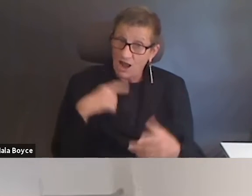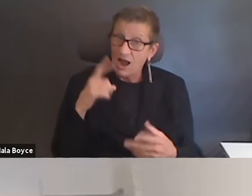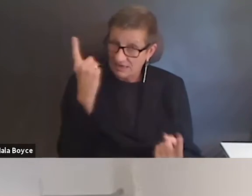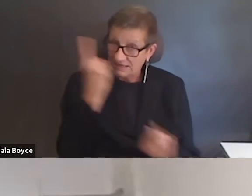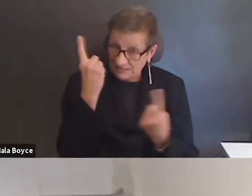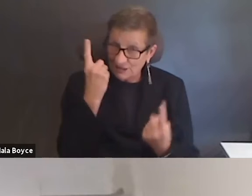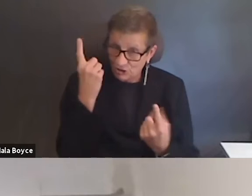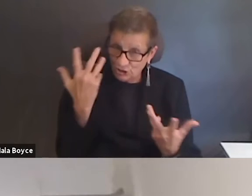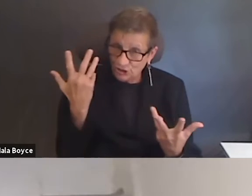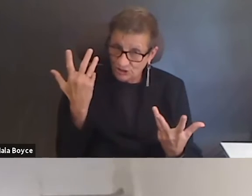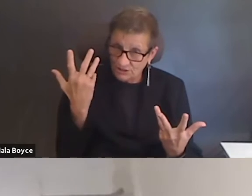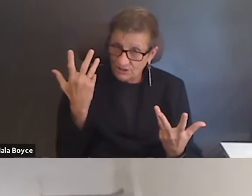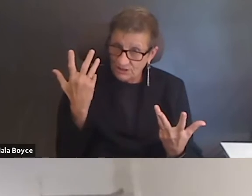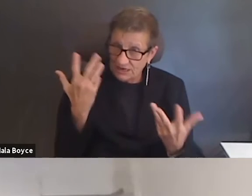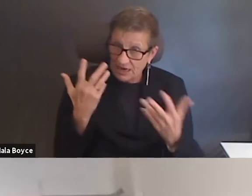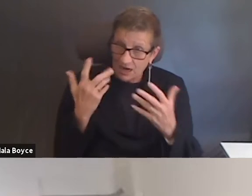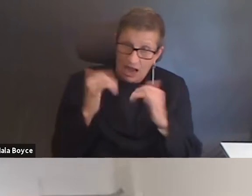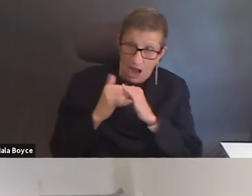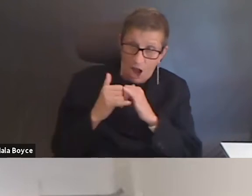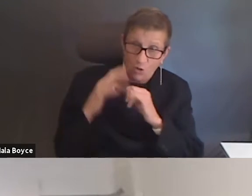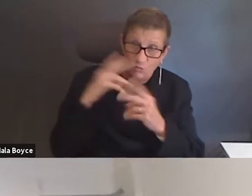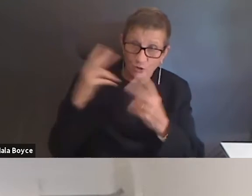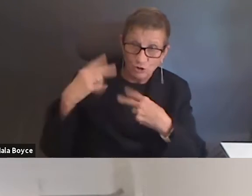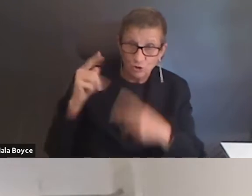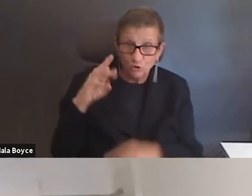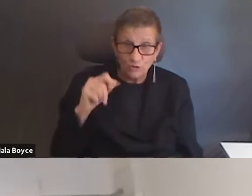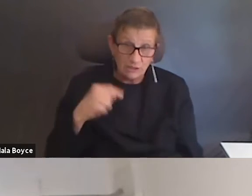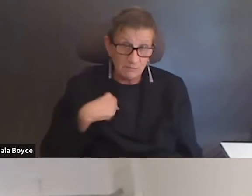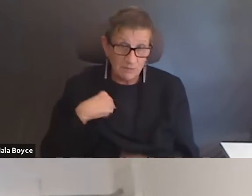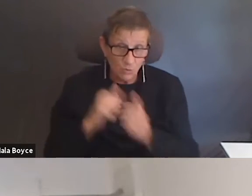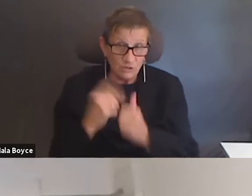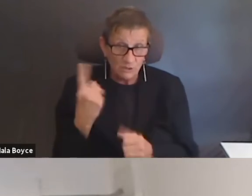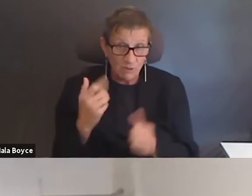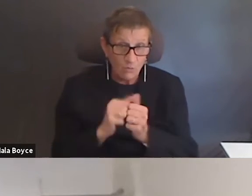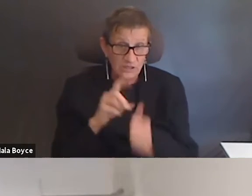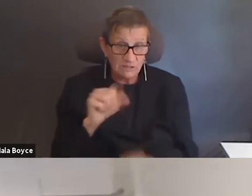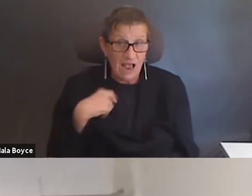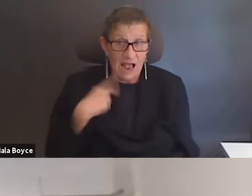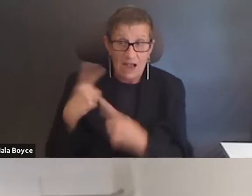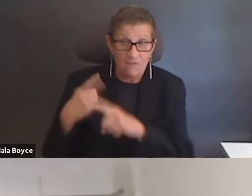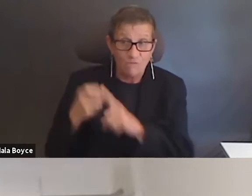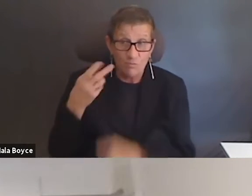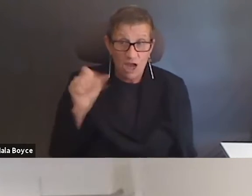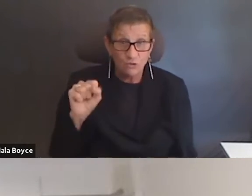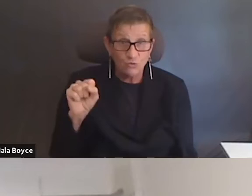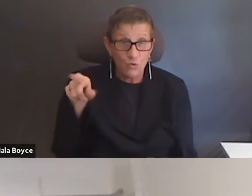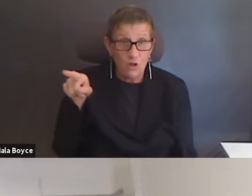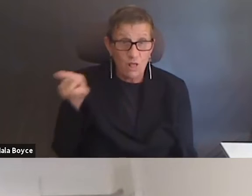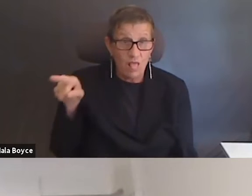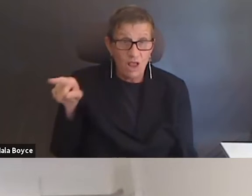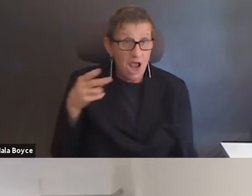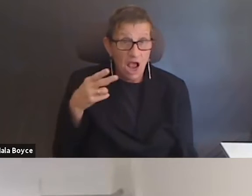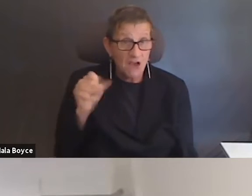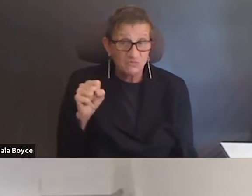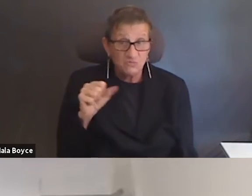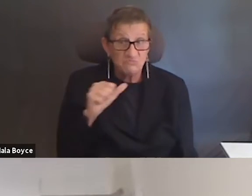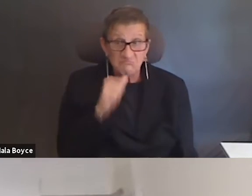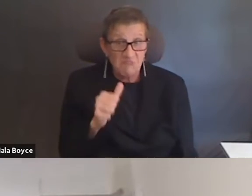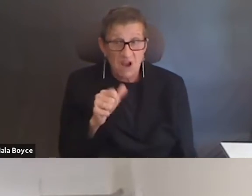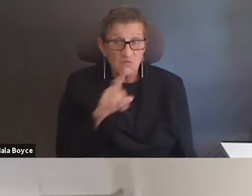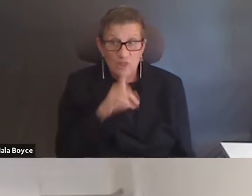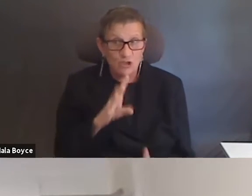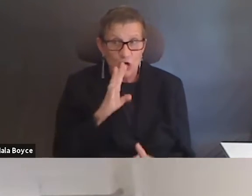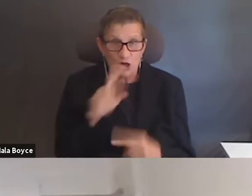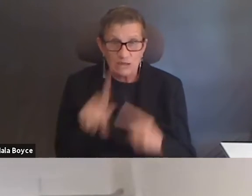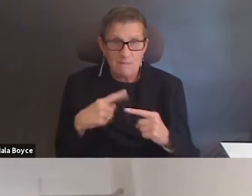in how I would be treated as someone with a disability, because I came from a high school where it wasn't really talked about, and I